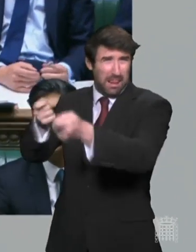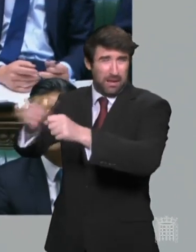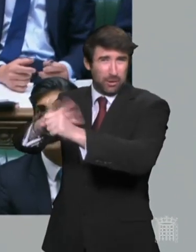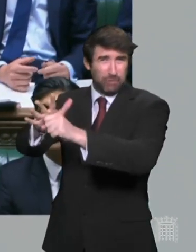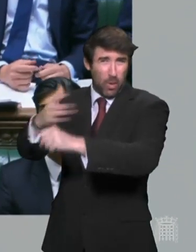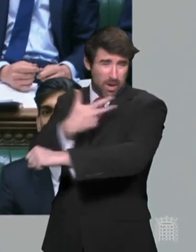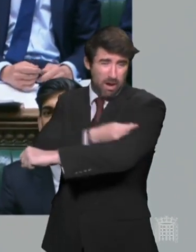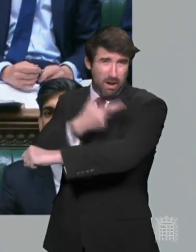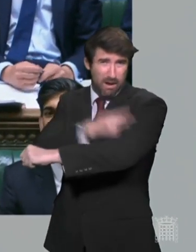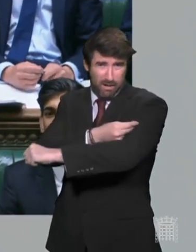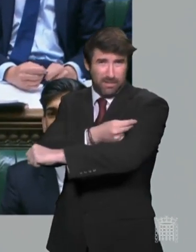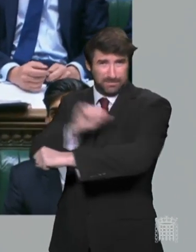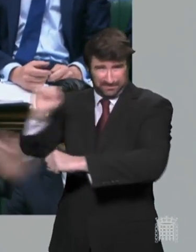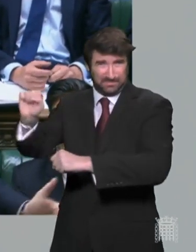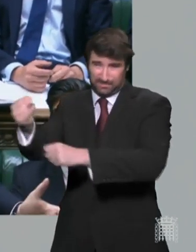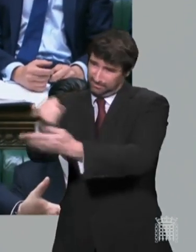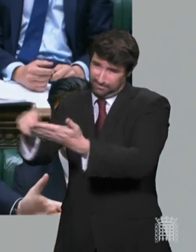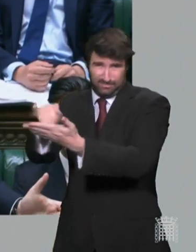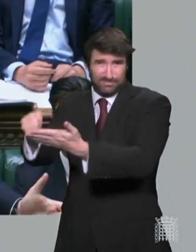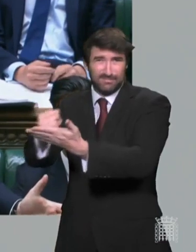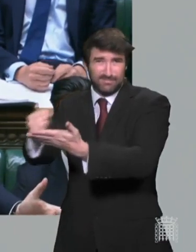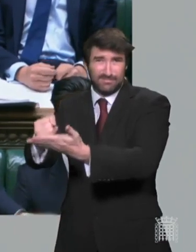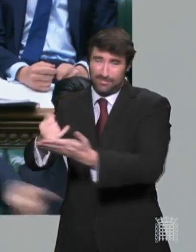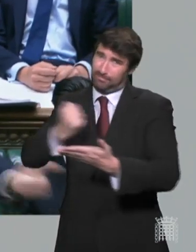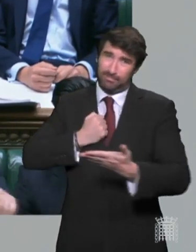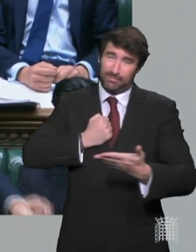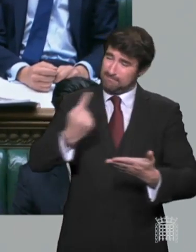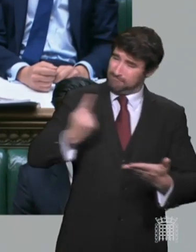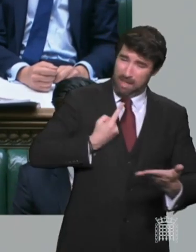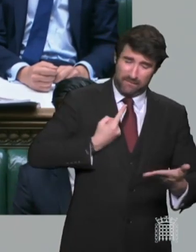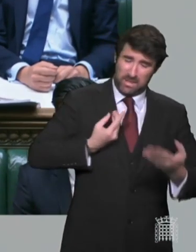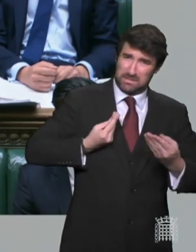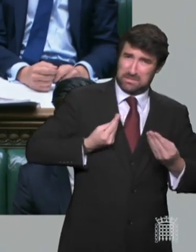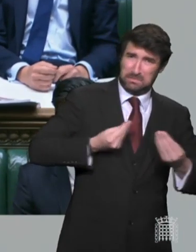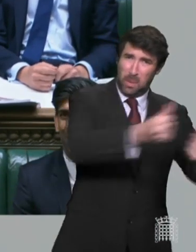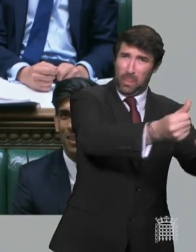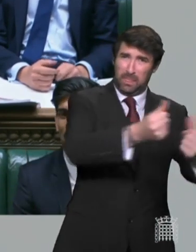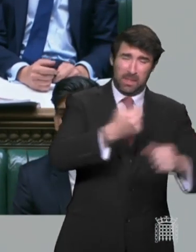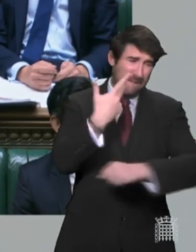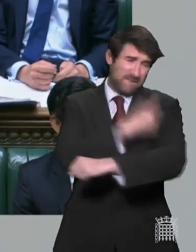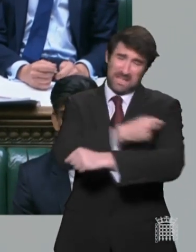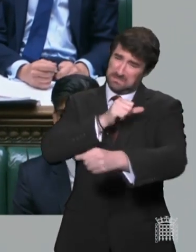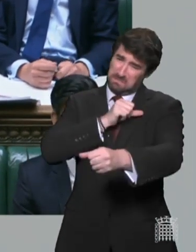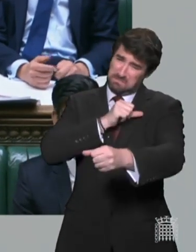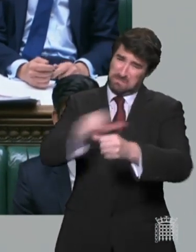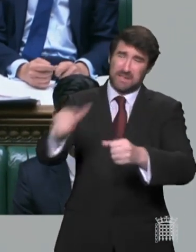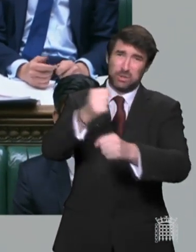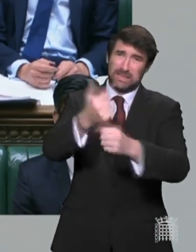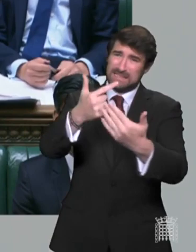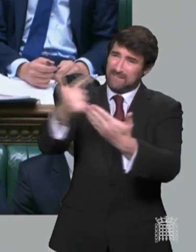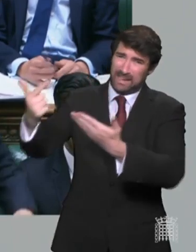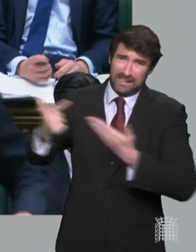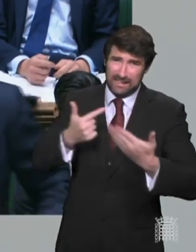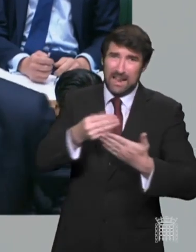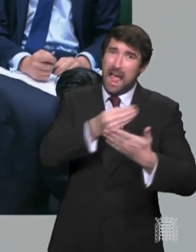to Captain Hindsight in July, Mr. Speaker, we wouldn't have the fastest growing economy in the G7. We'd still